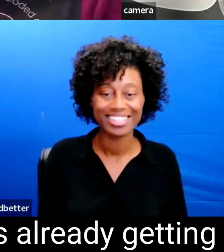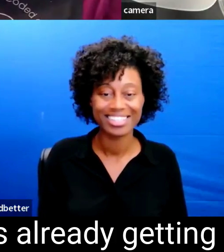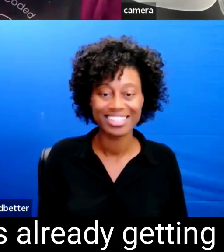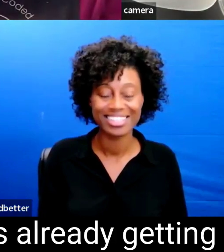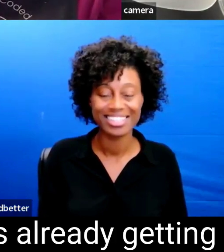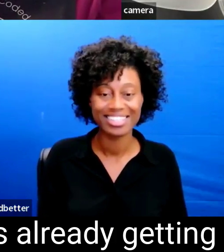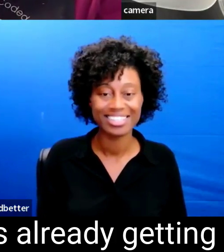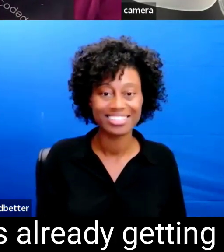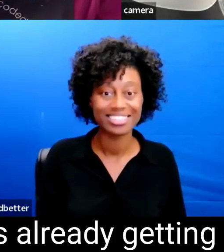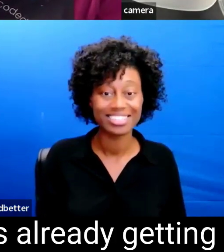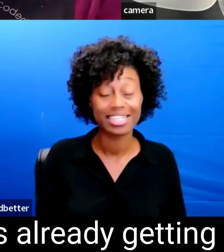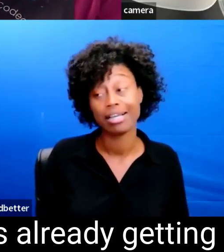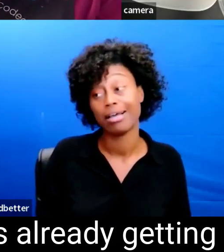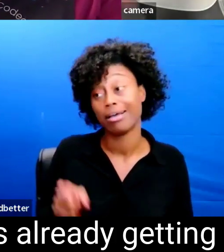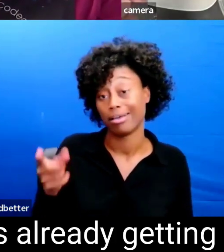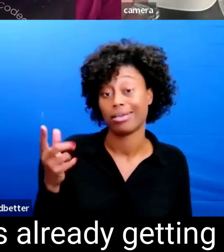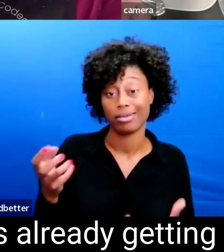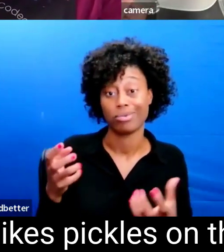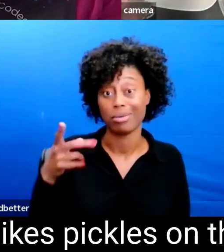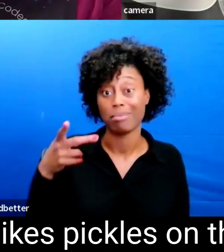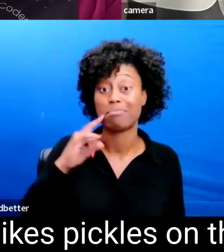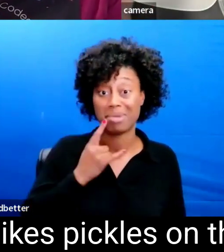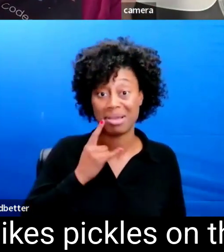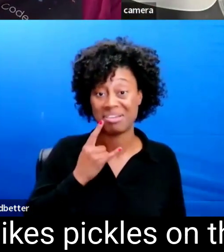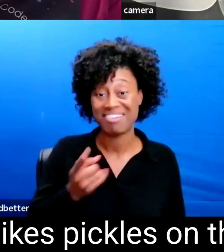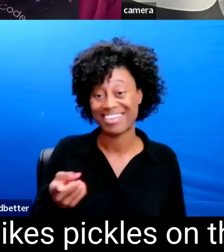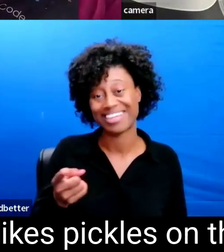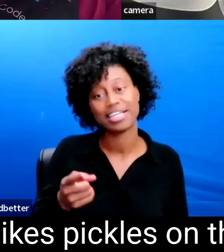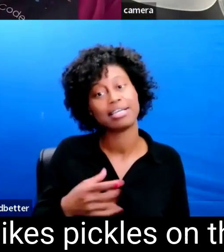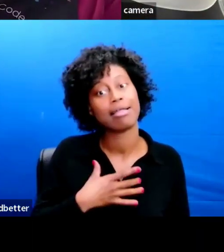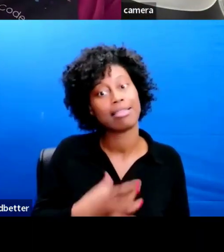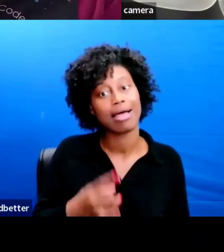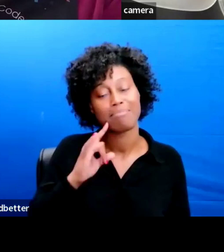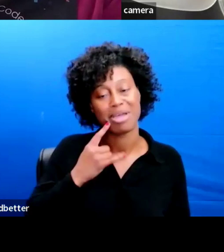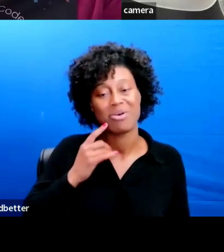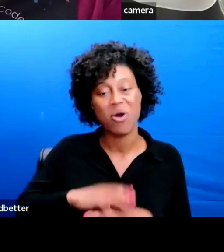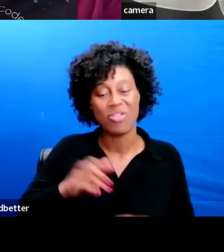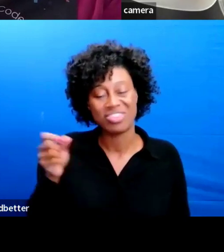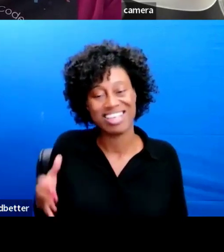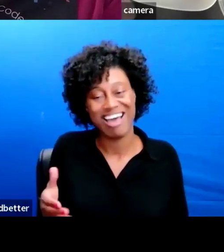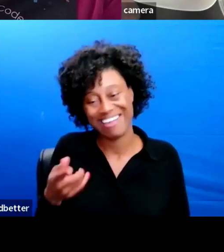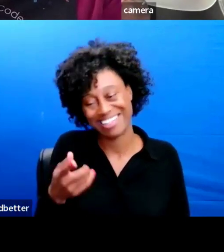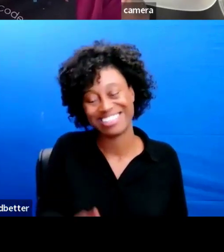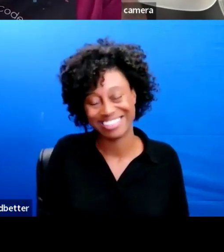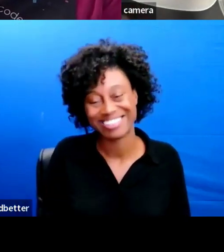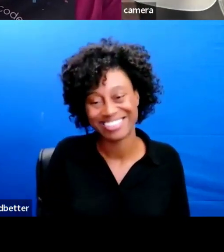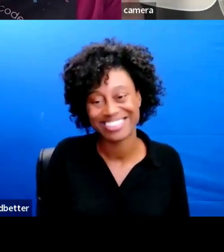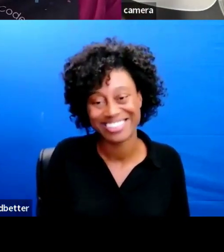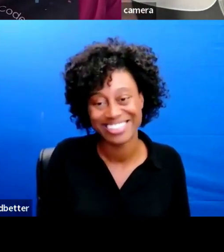right, somebody is already getting into the pickles. He likes pickles on the side.